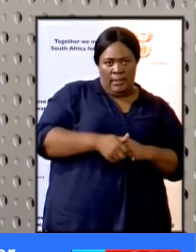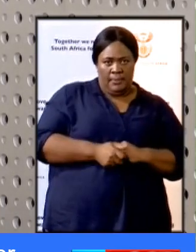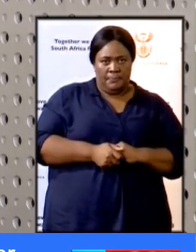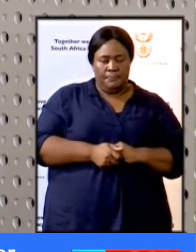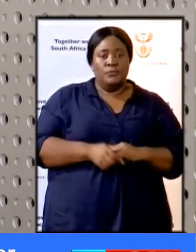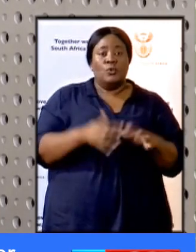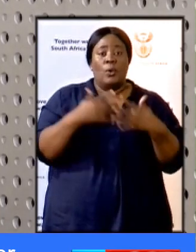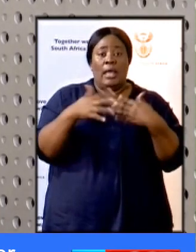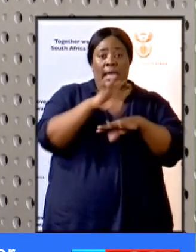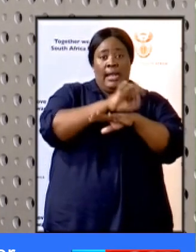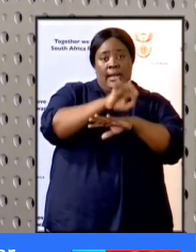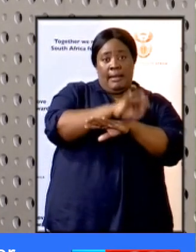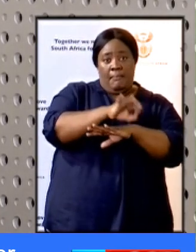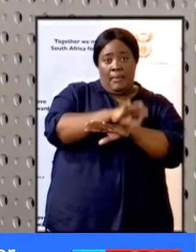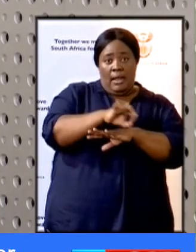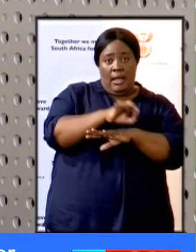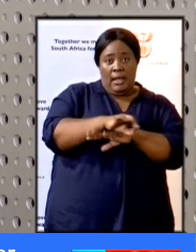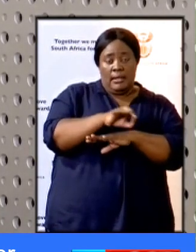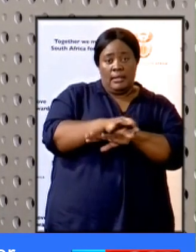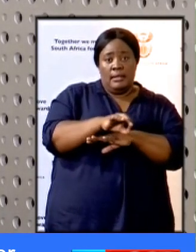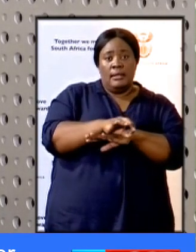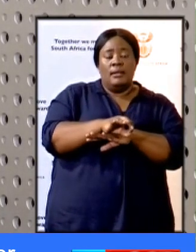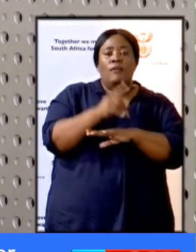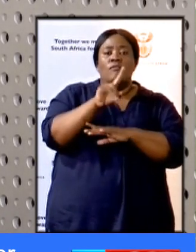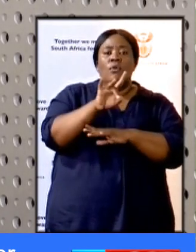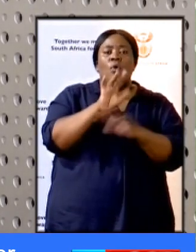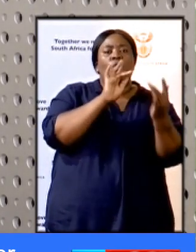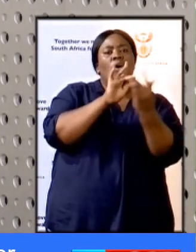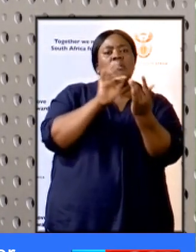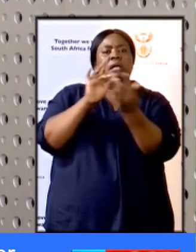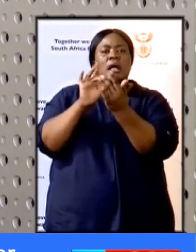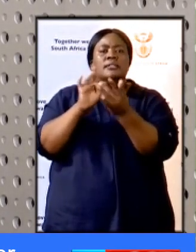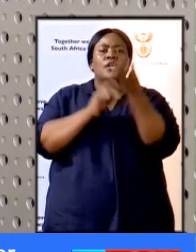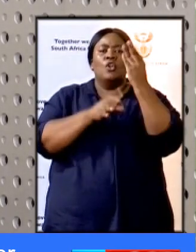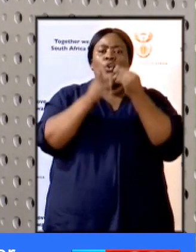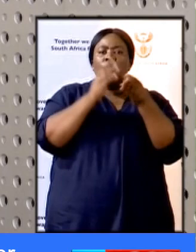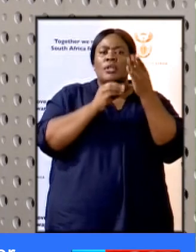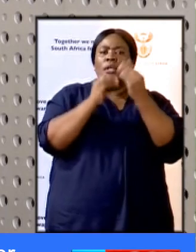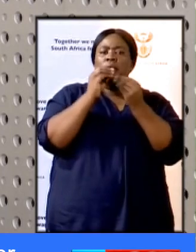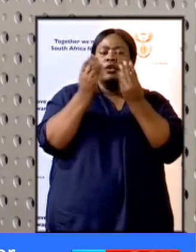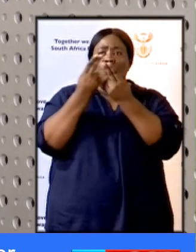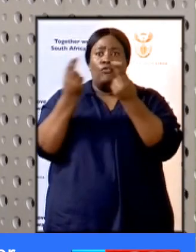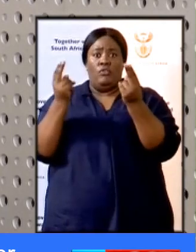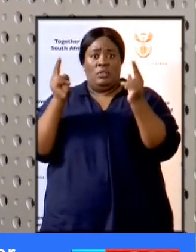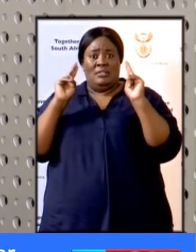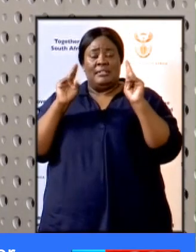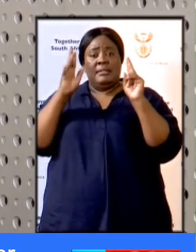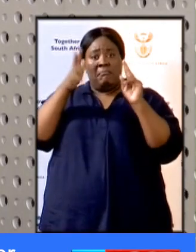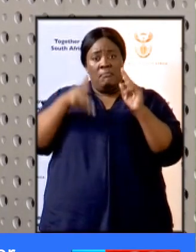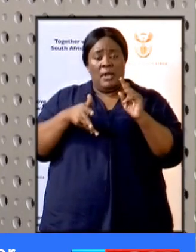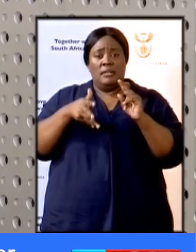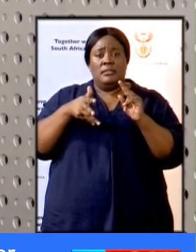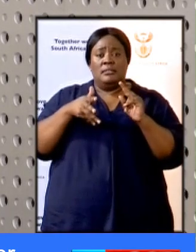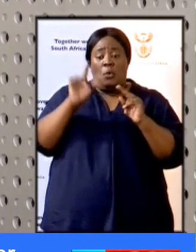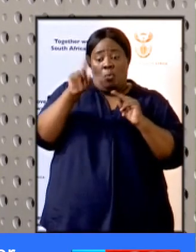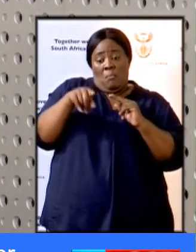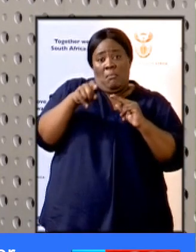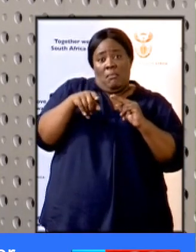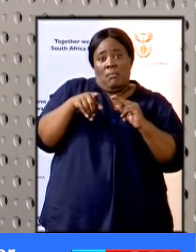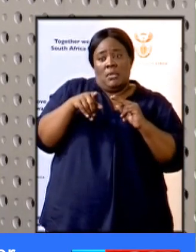contact learning over coming months will necessarily have to be in line with